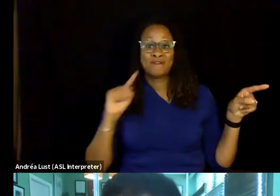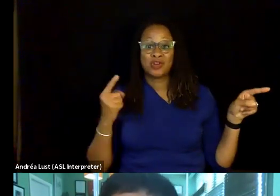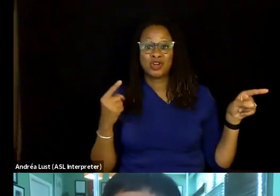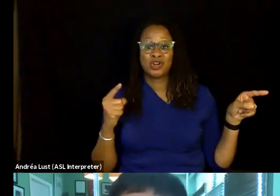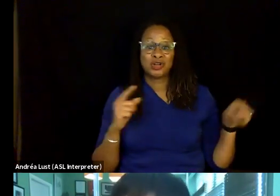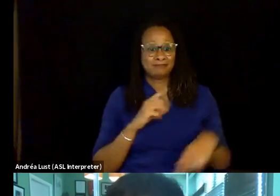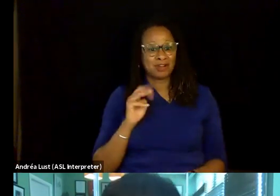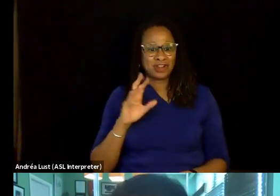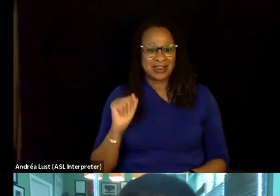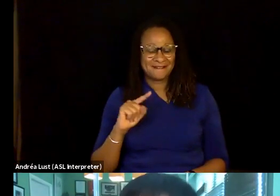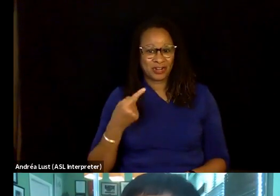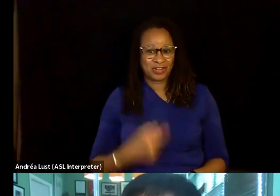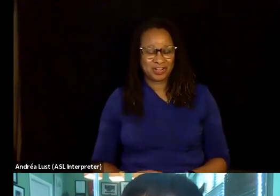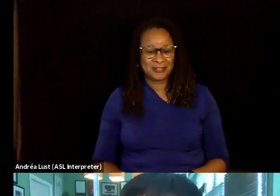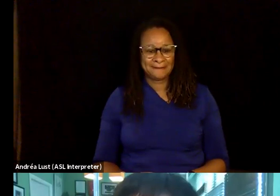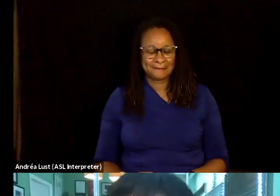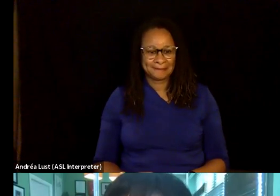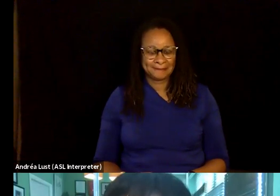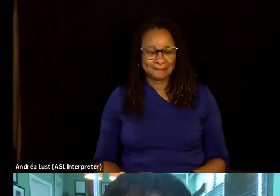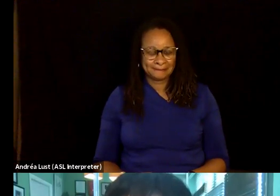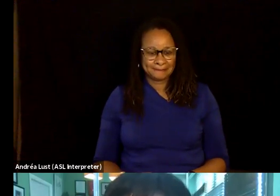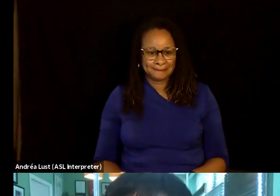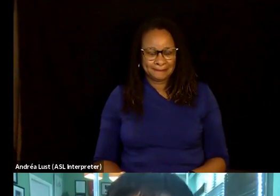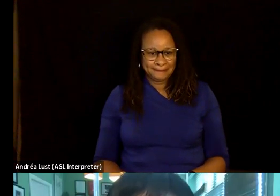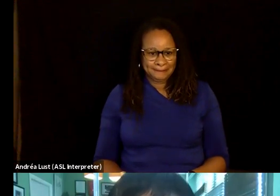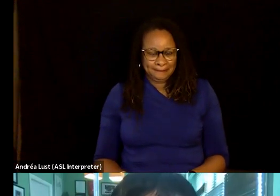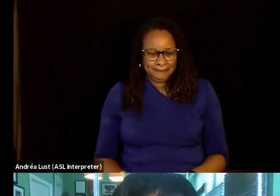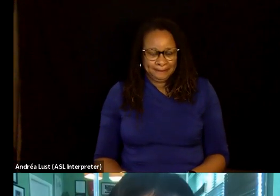Me first, Ramona. Okay, so for me, I think